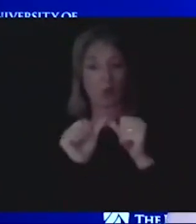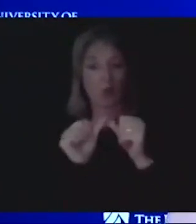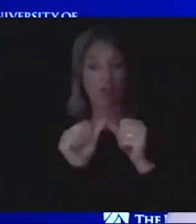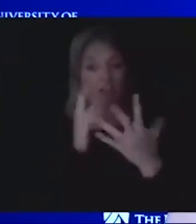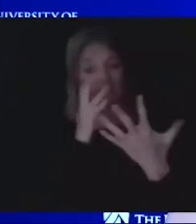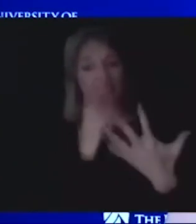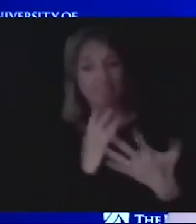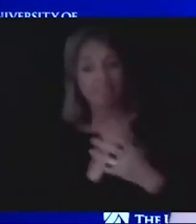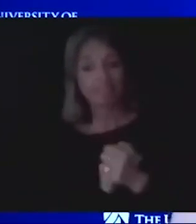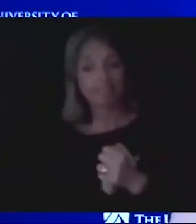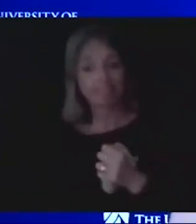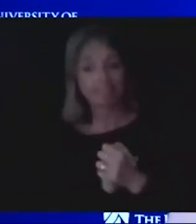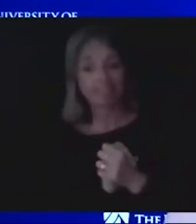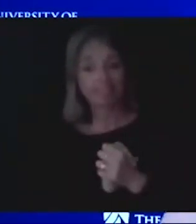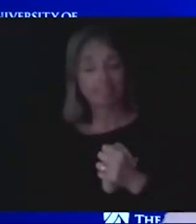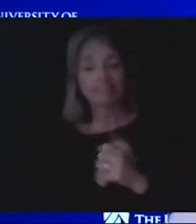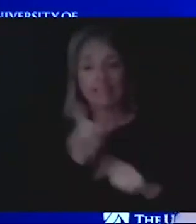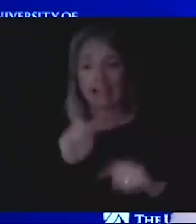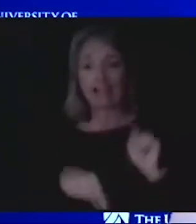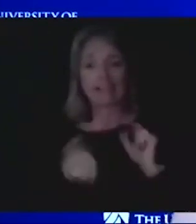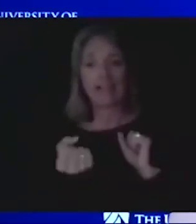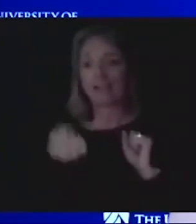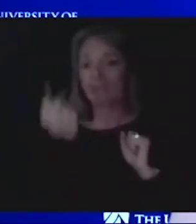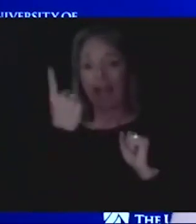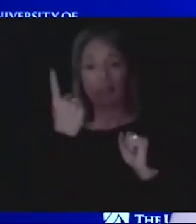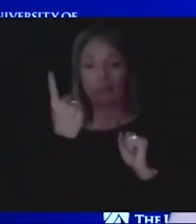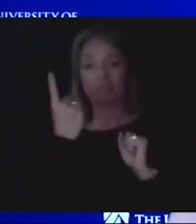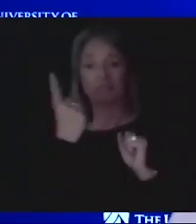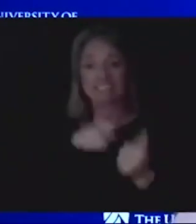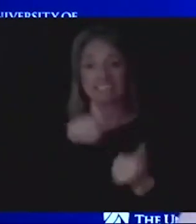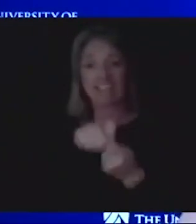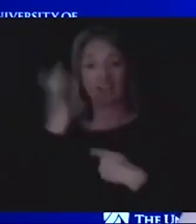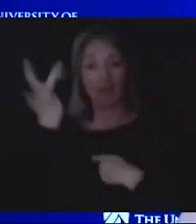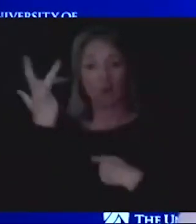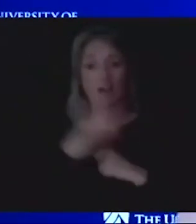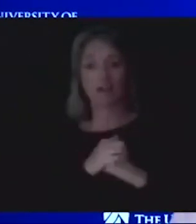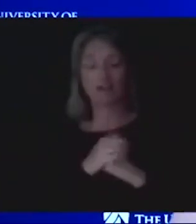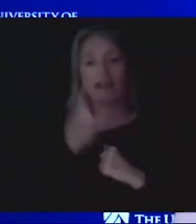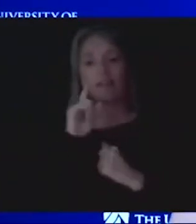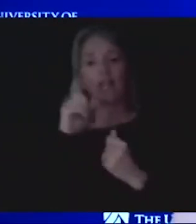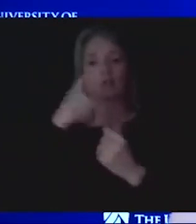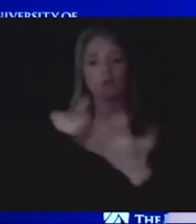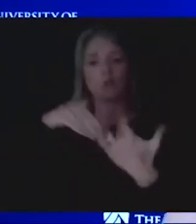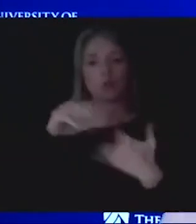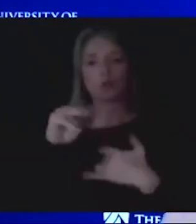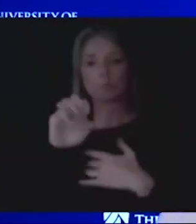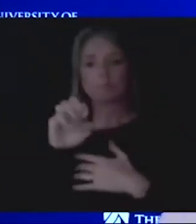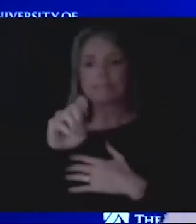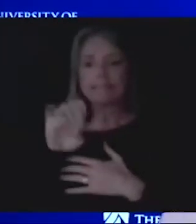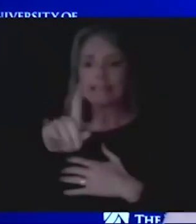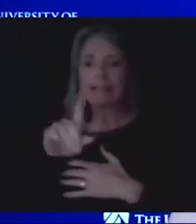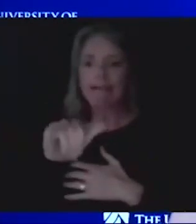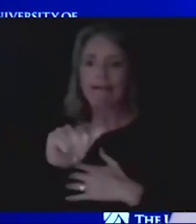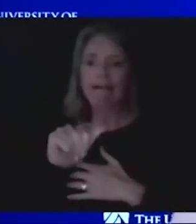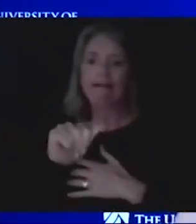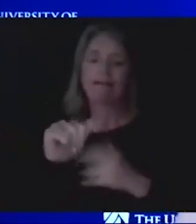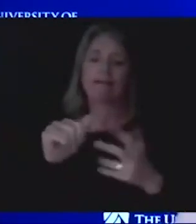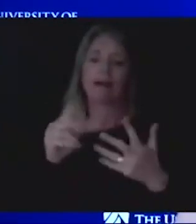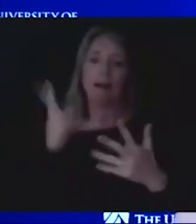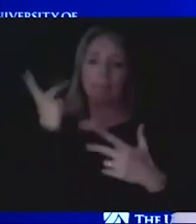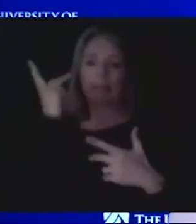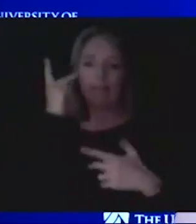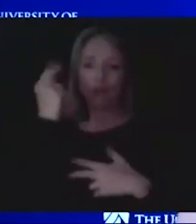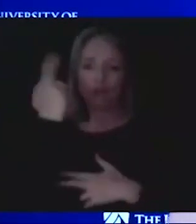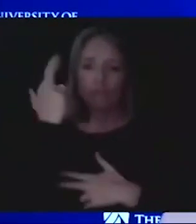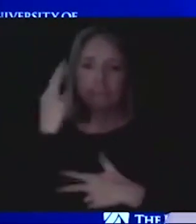fathom exactly why. But I think a lot of it is social media. There are a lot of political reasons. There are just a lot of reasons why people